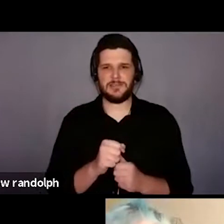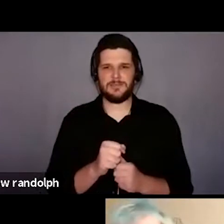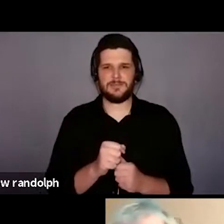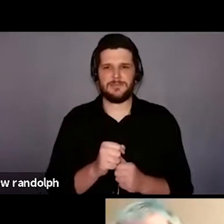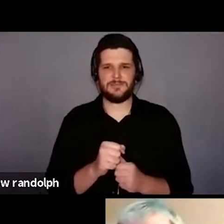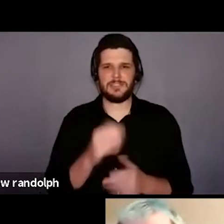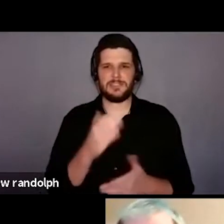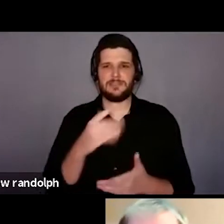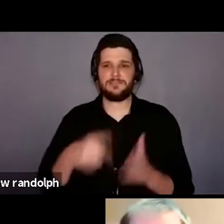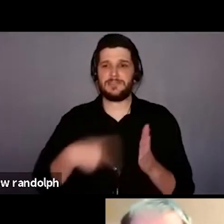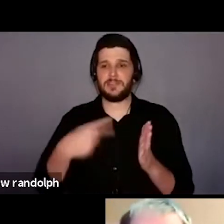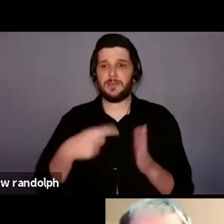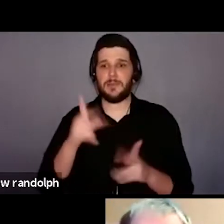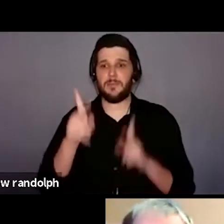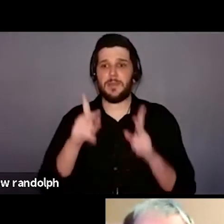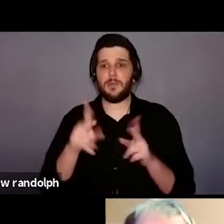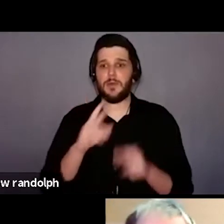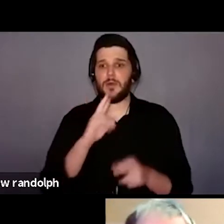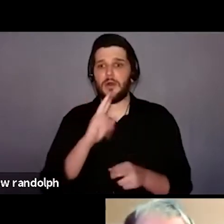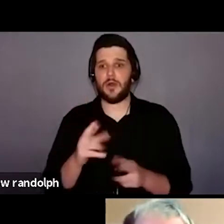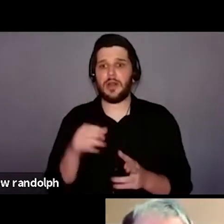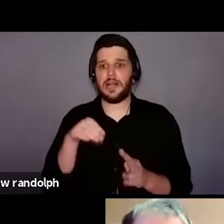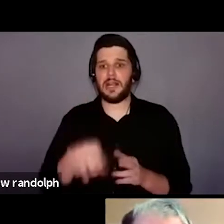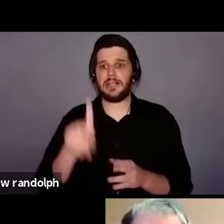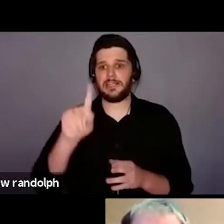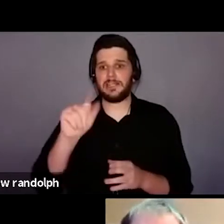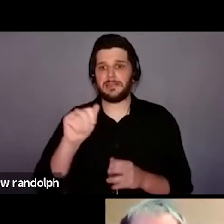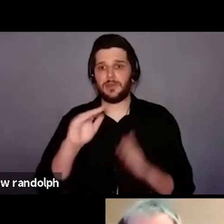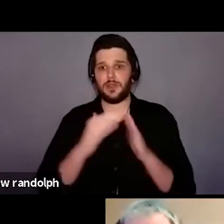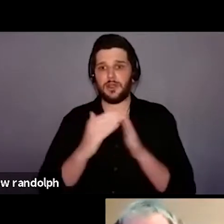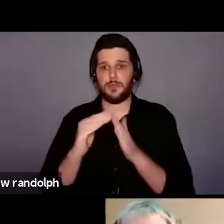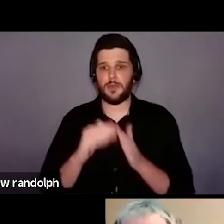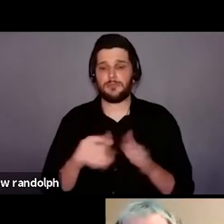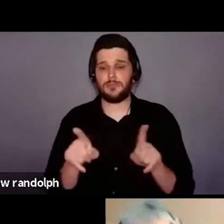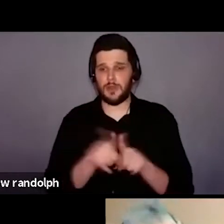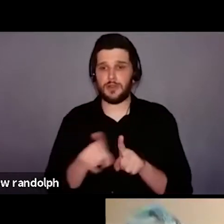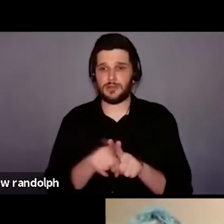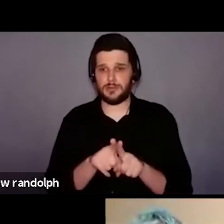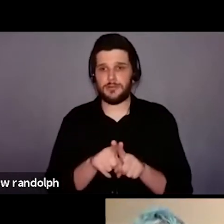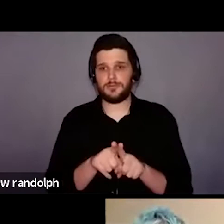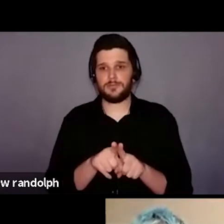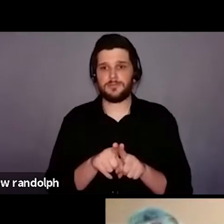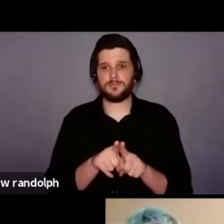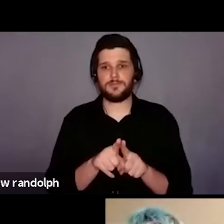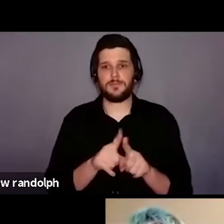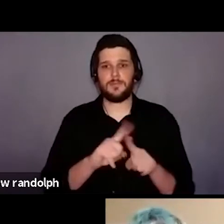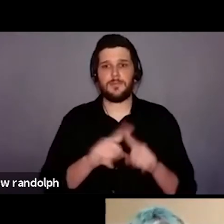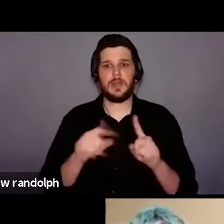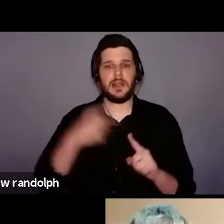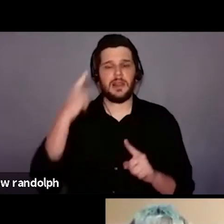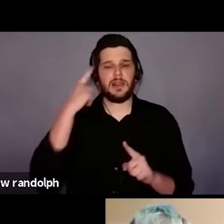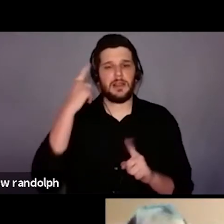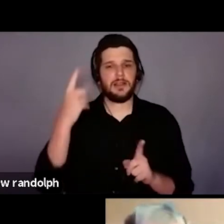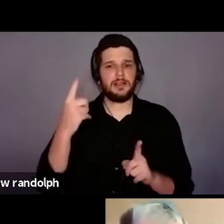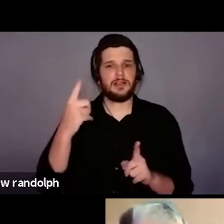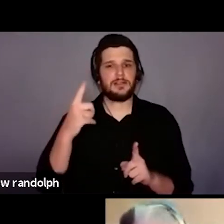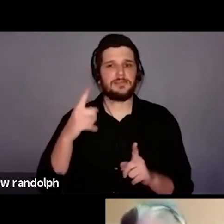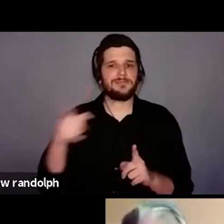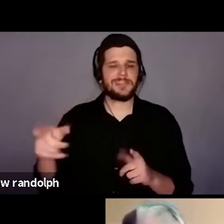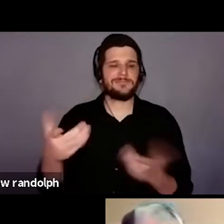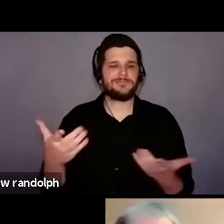And sometimes those people are in disabled community as well. But I think maybe